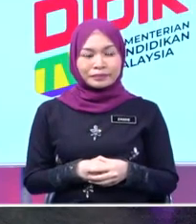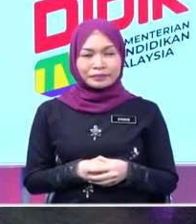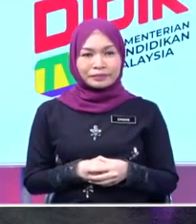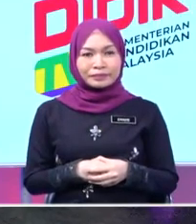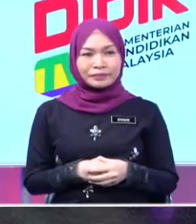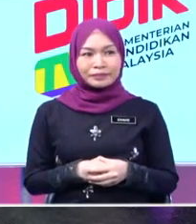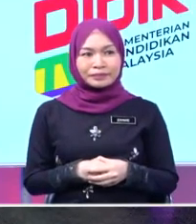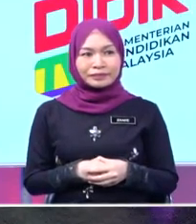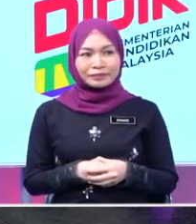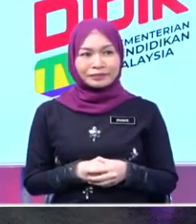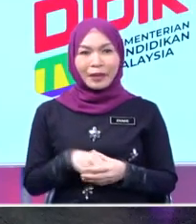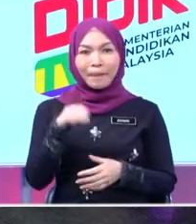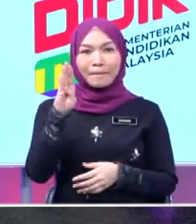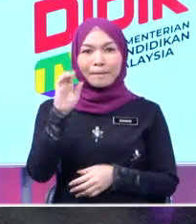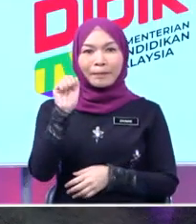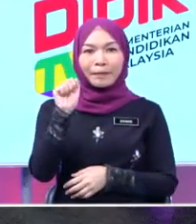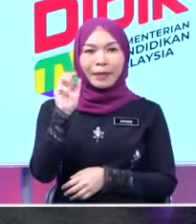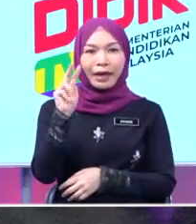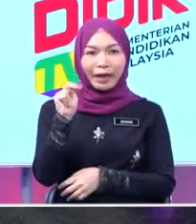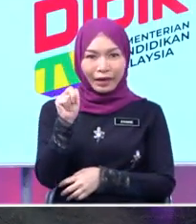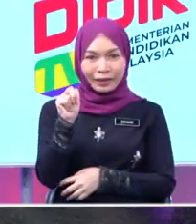Okay. So what do you guys think? Is it A or B?